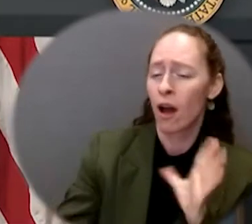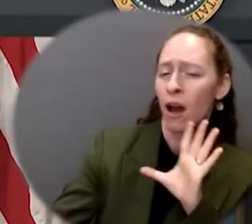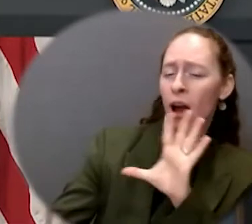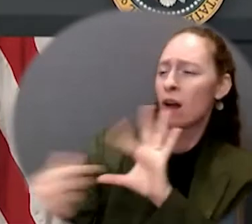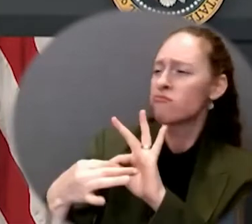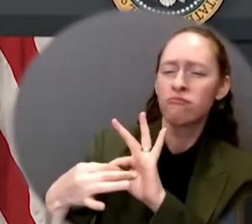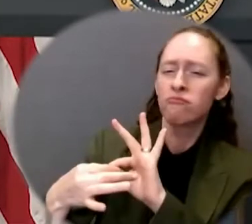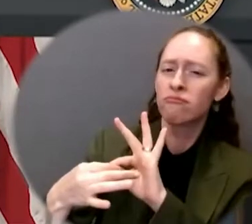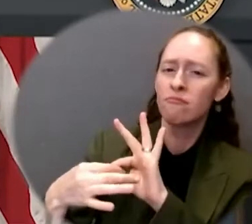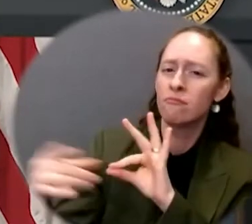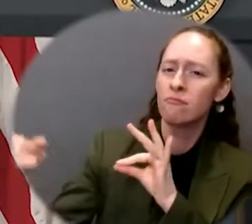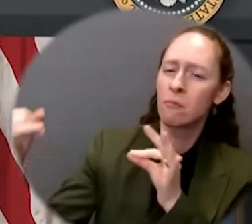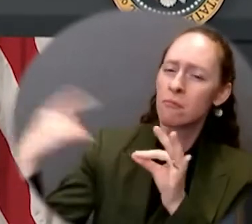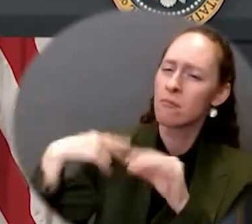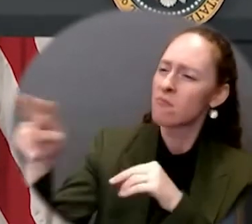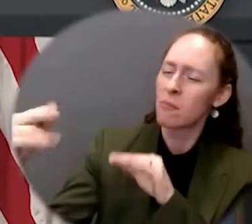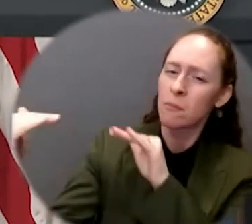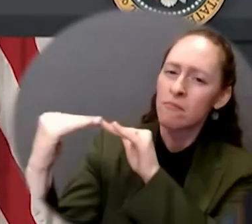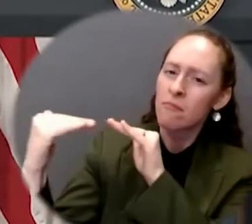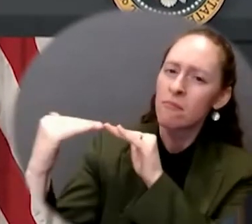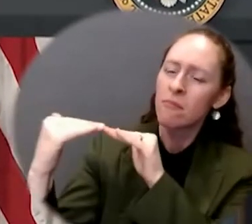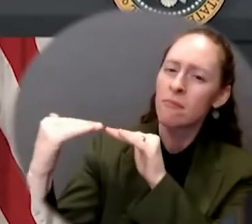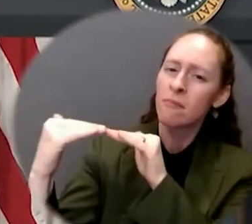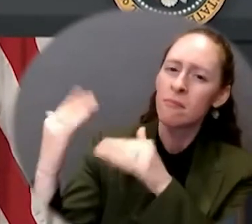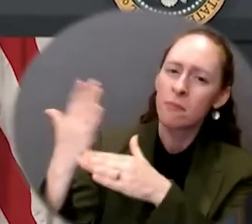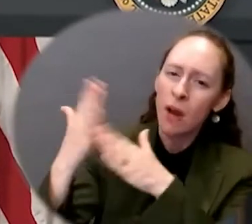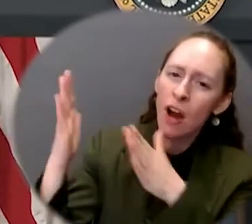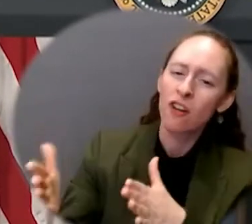became a true partner and a true friend.